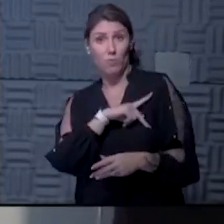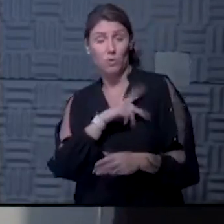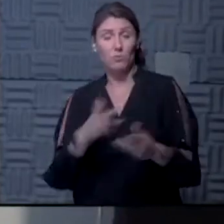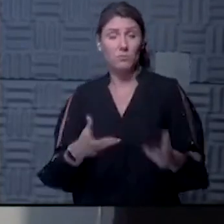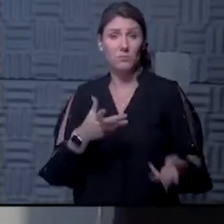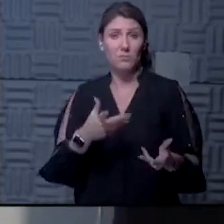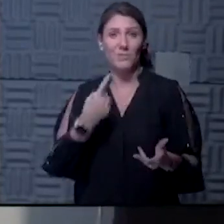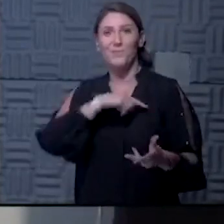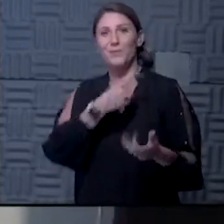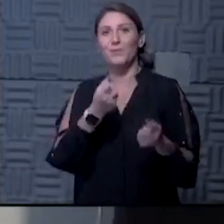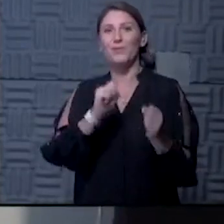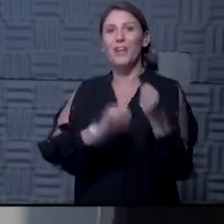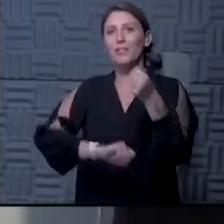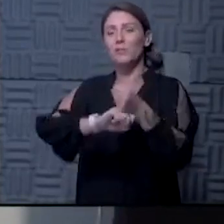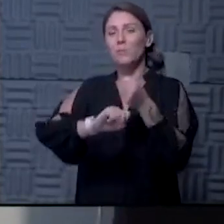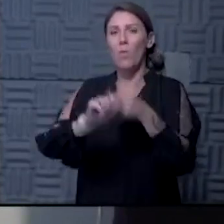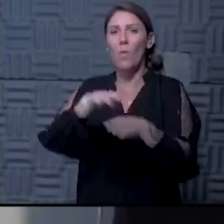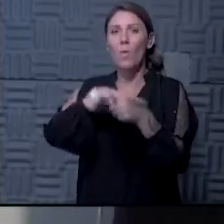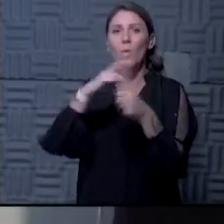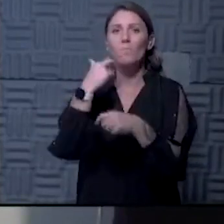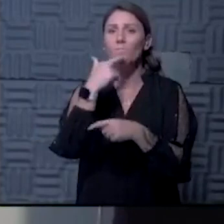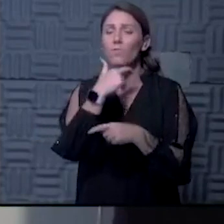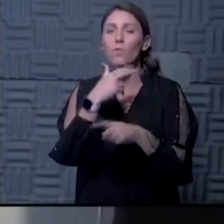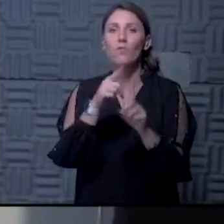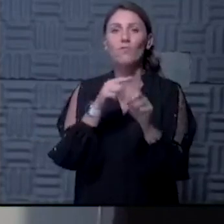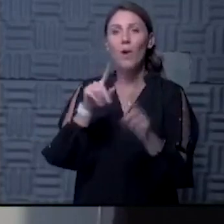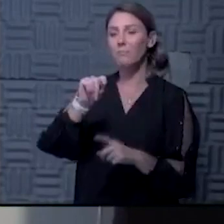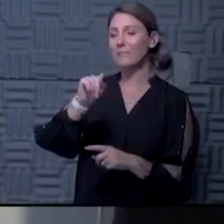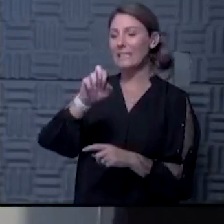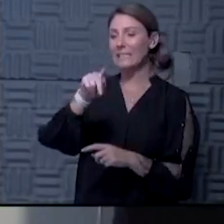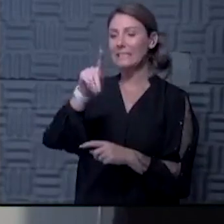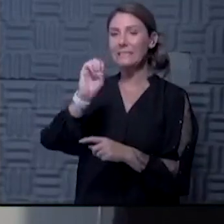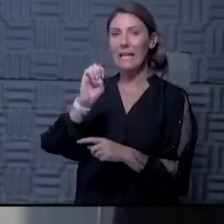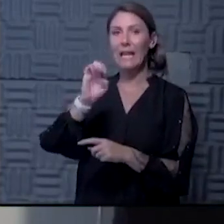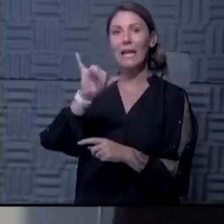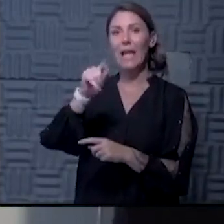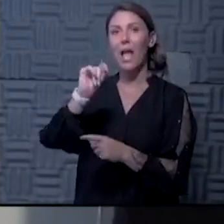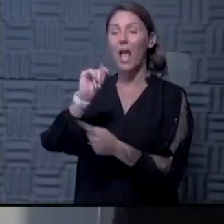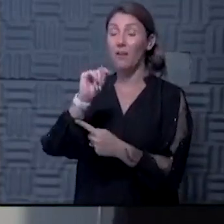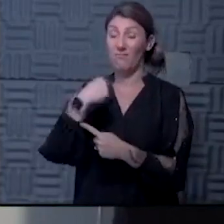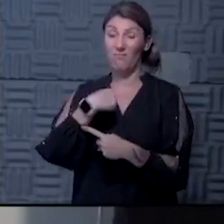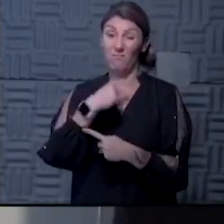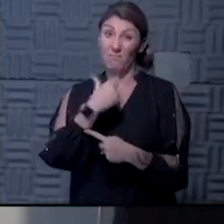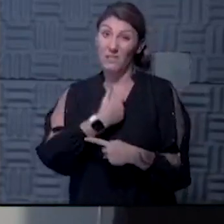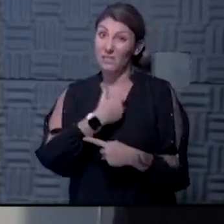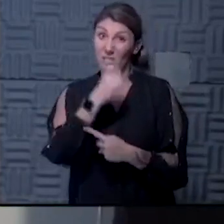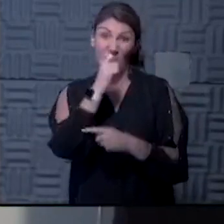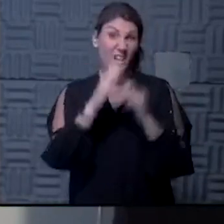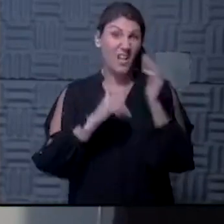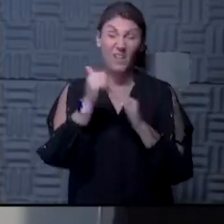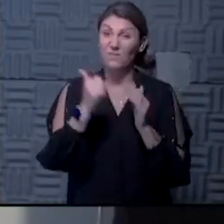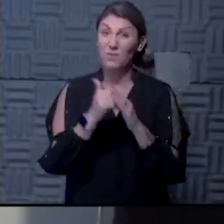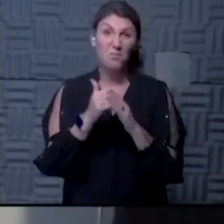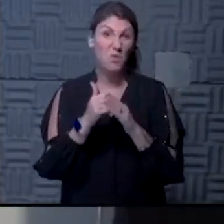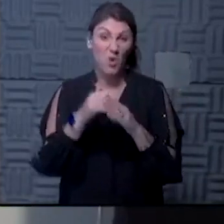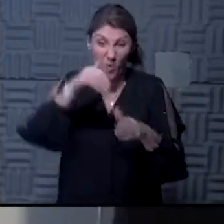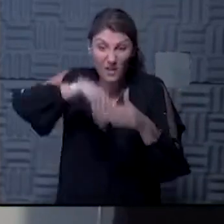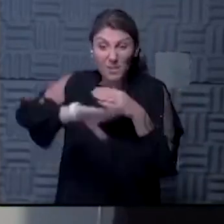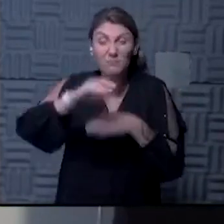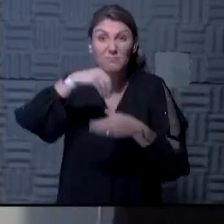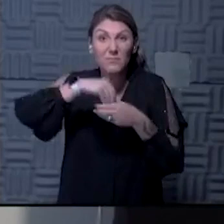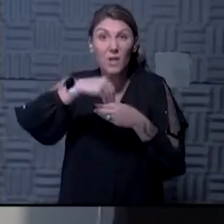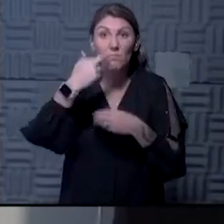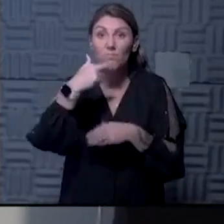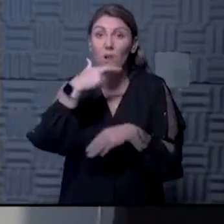trying to support our local restaurants as best we can through takeout. I'm just not comfortable dining in, given what we've